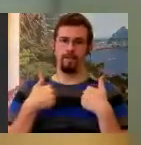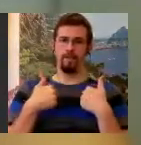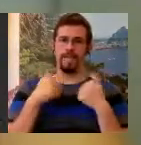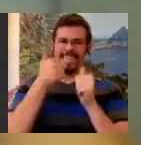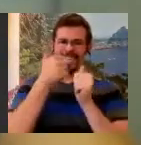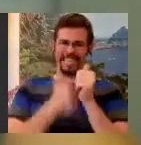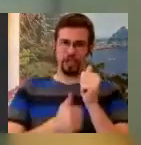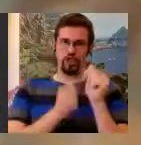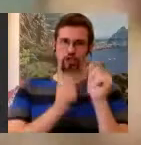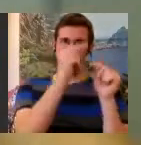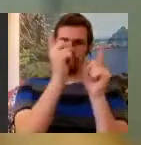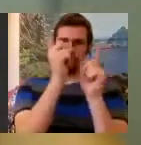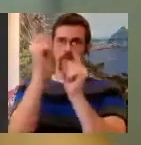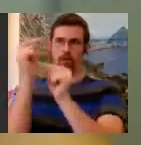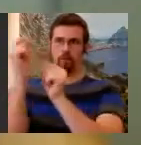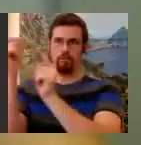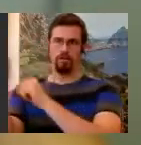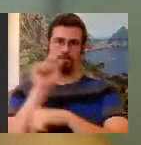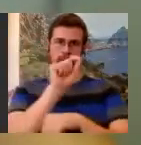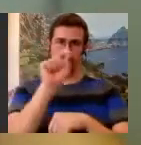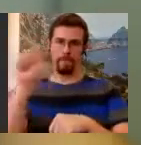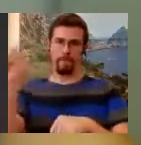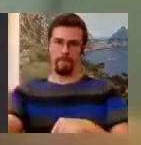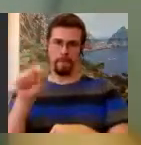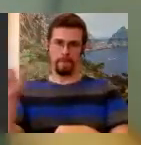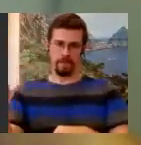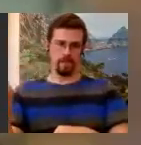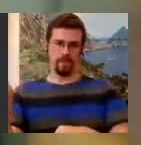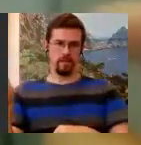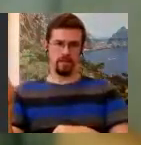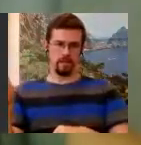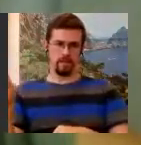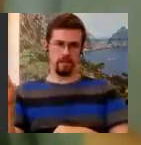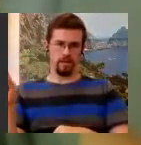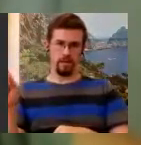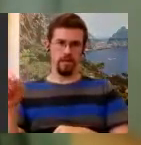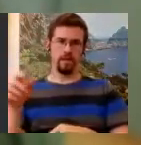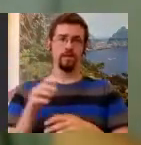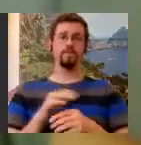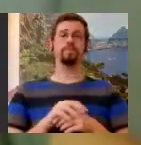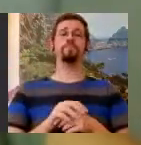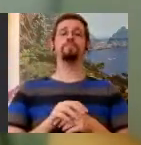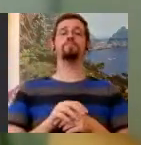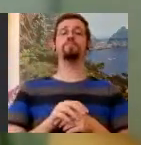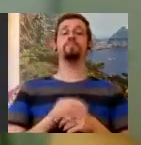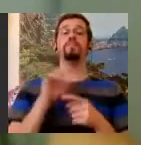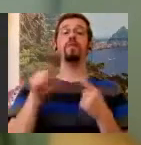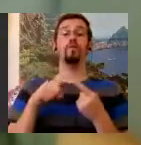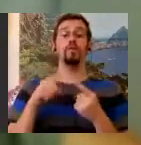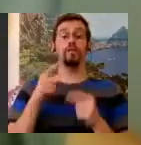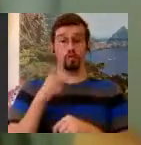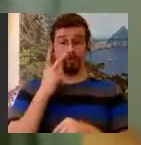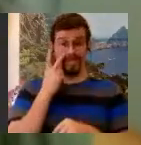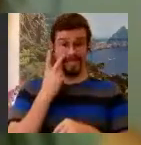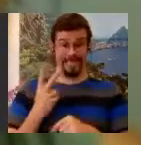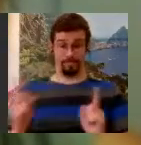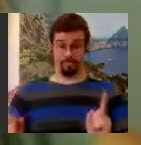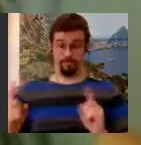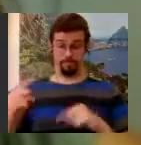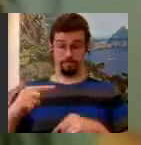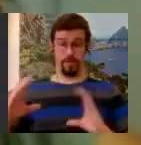last box, to the last selection. As soon as you identify the glyph that you need, you can drag it